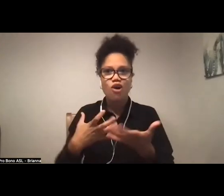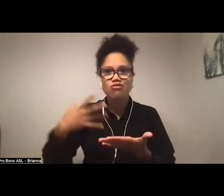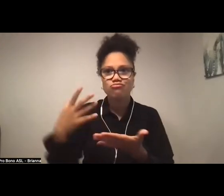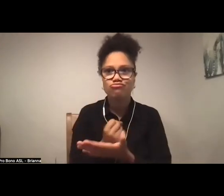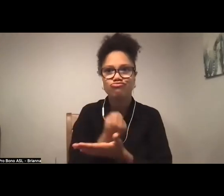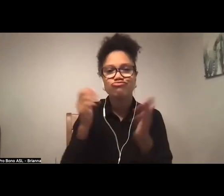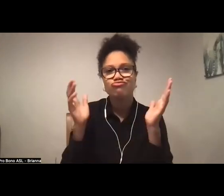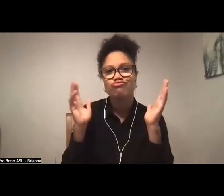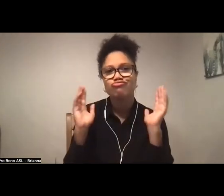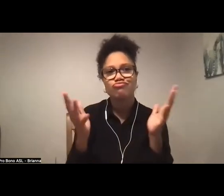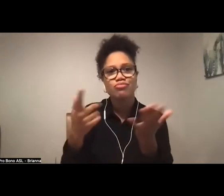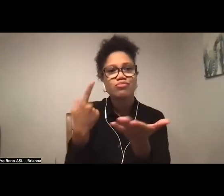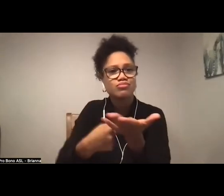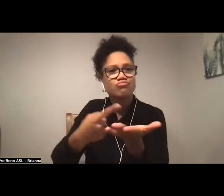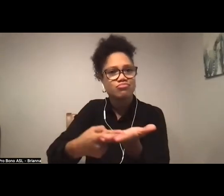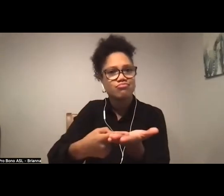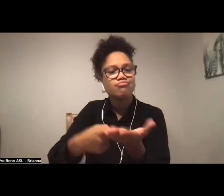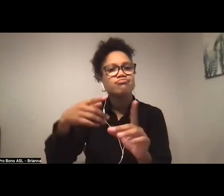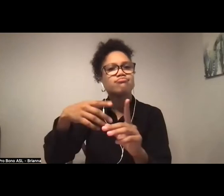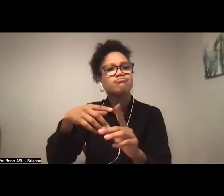engage in discussion around that homework.